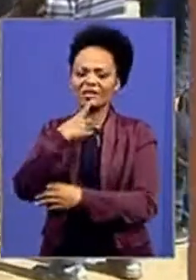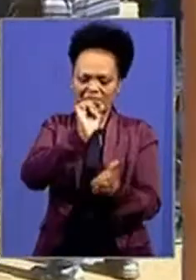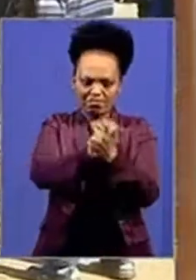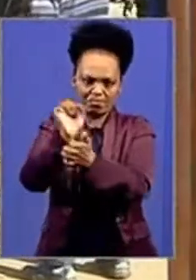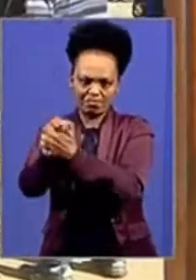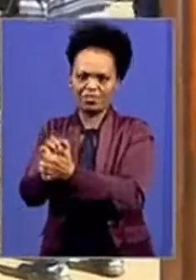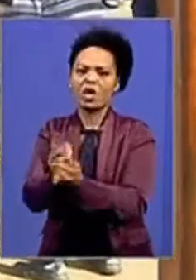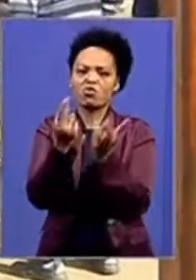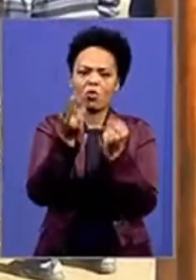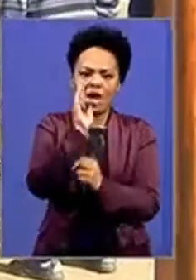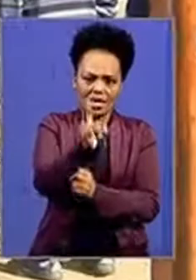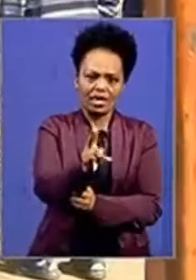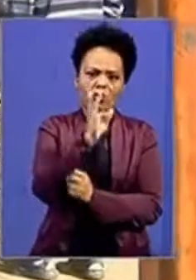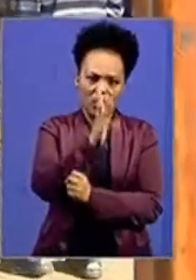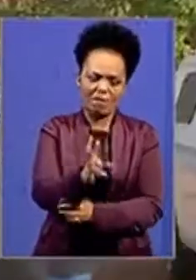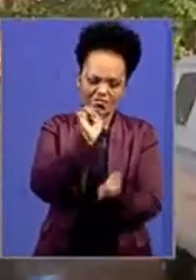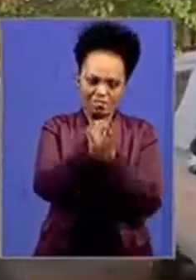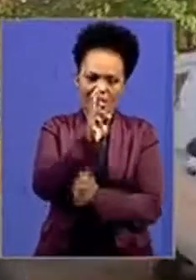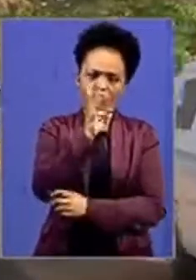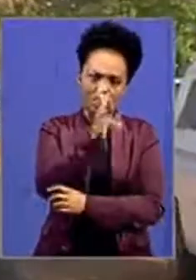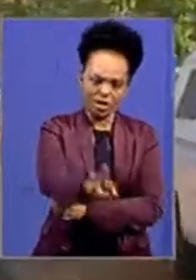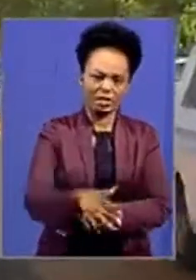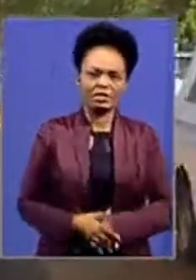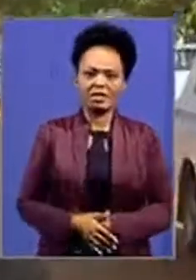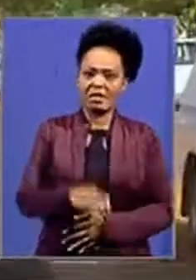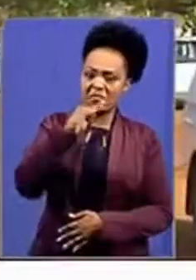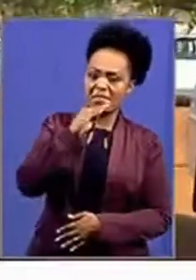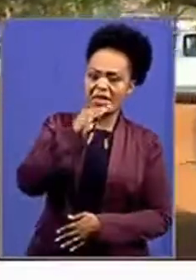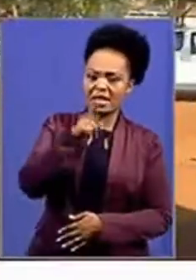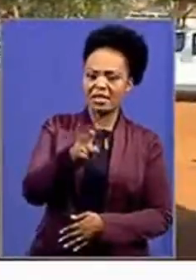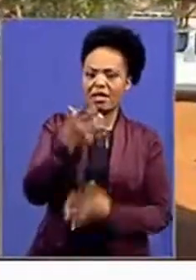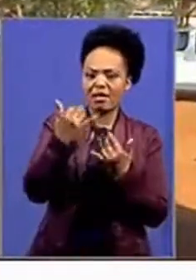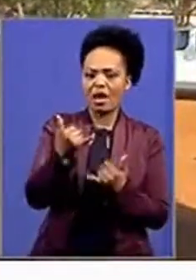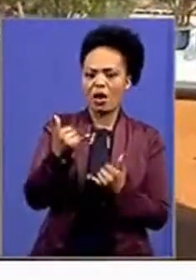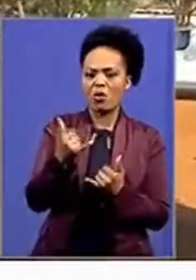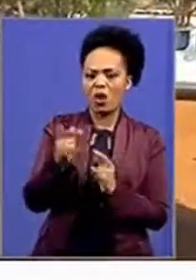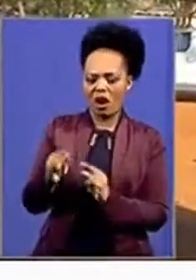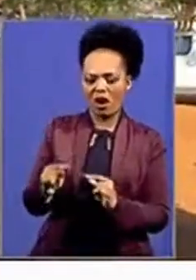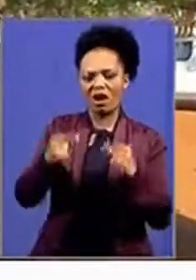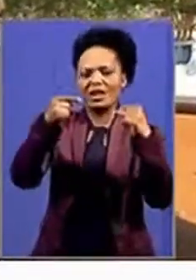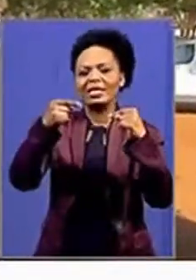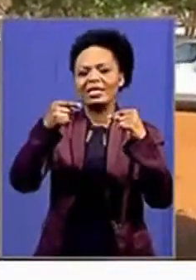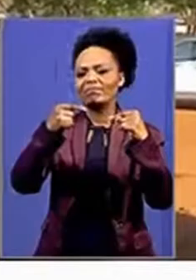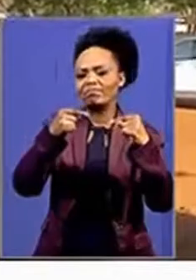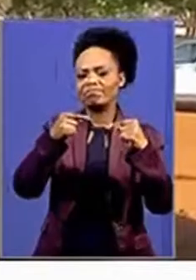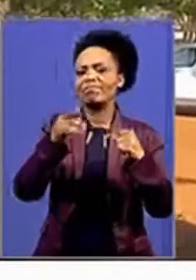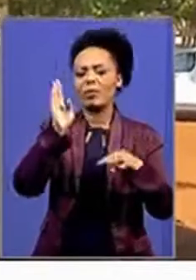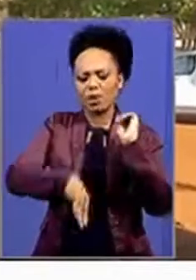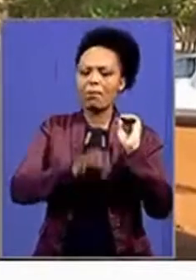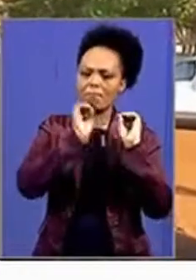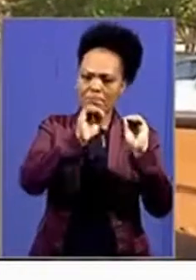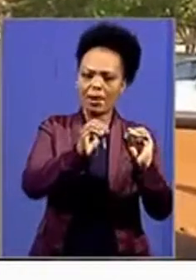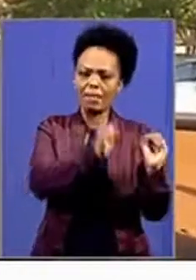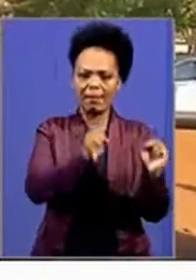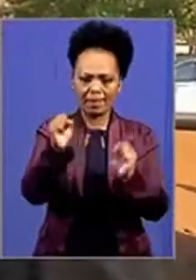bao leiswa. Doesn't mean that those charges were withdrawn. The charges are still there. So it means we